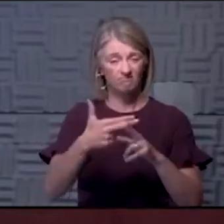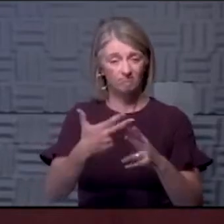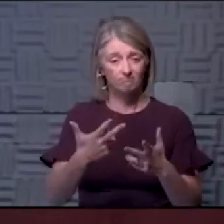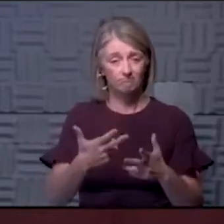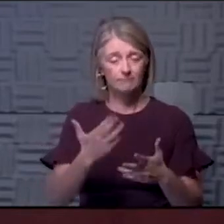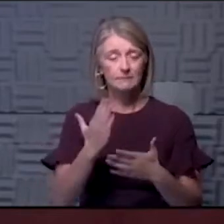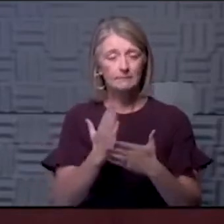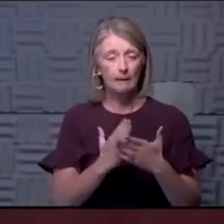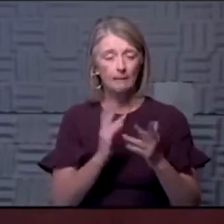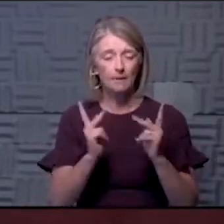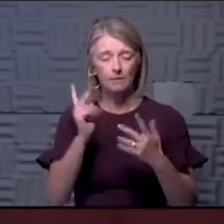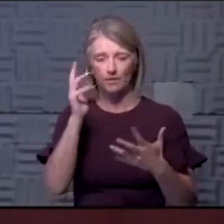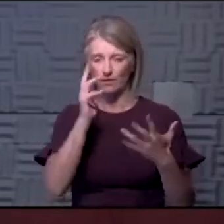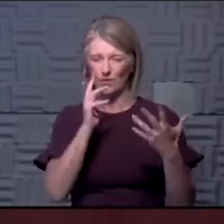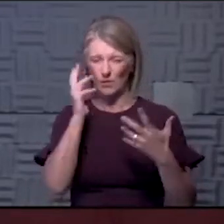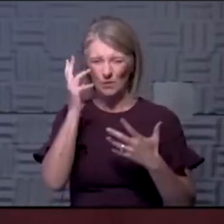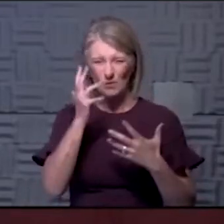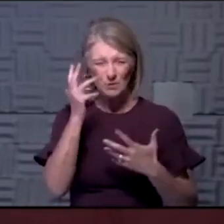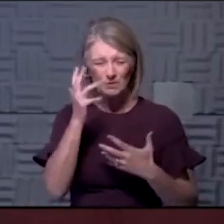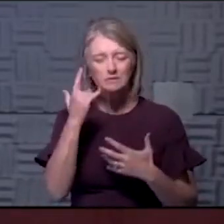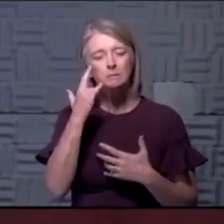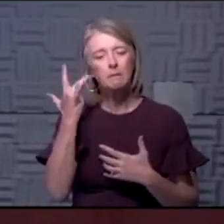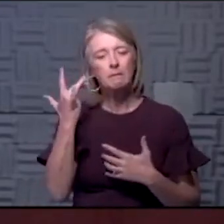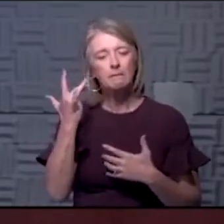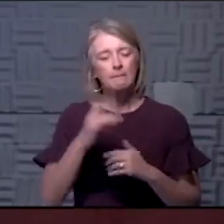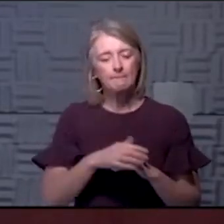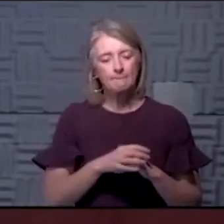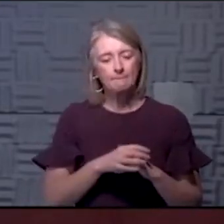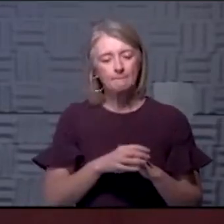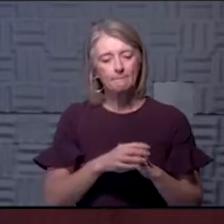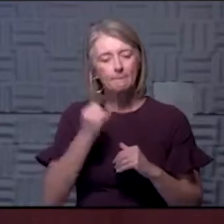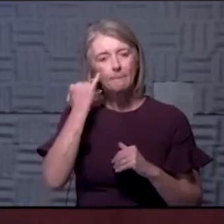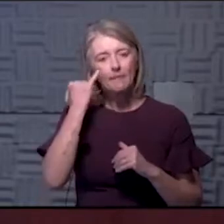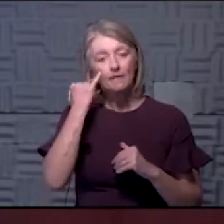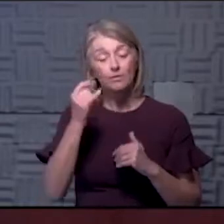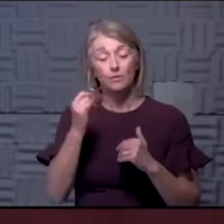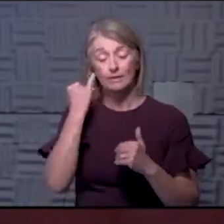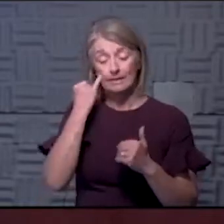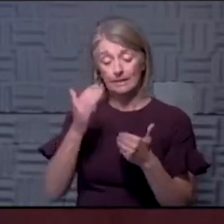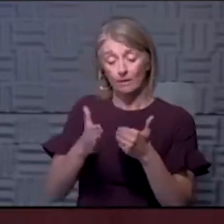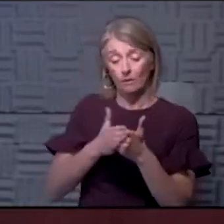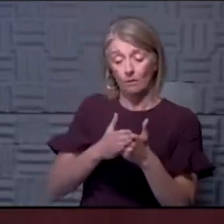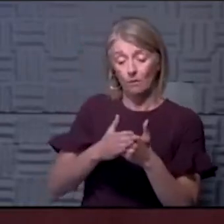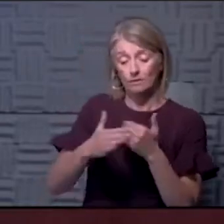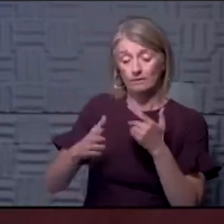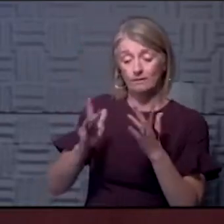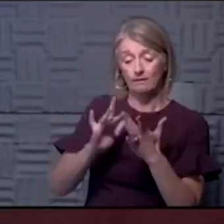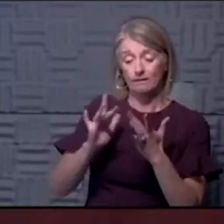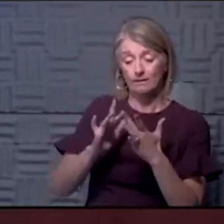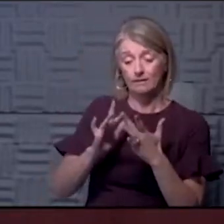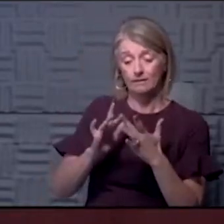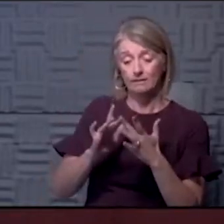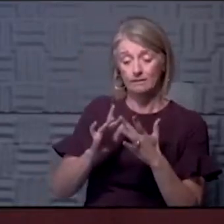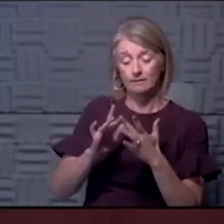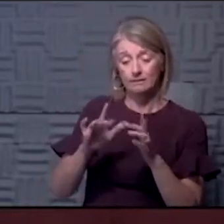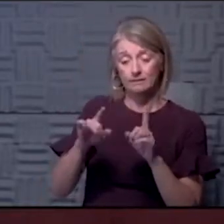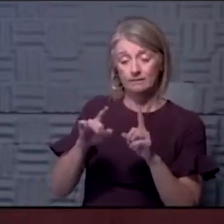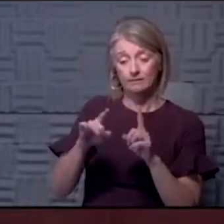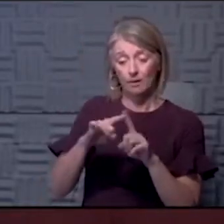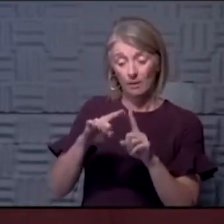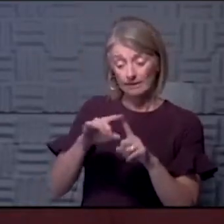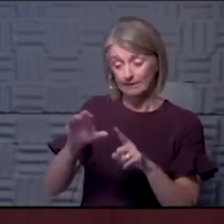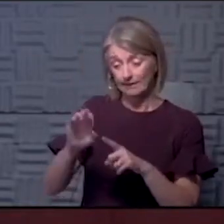always a little bit of confusion around this. And if you're a close contact of a positive case, you quarantine for 14